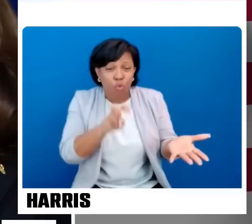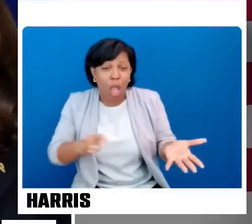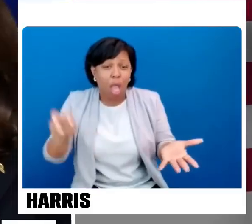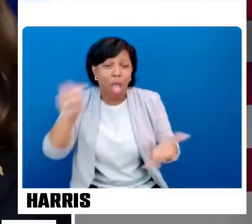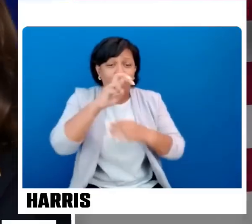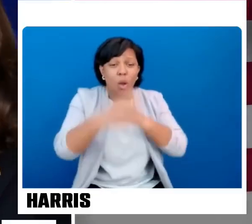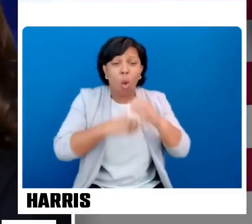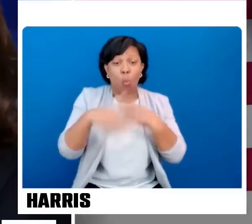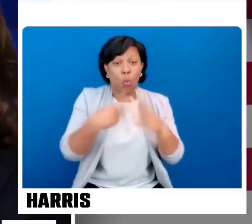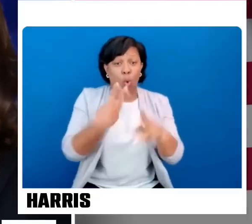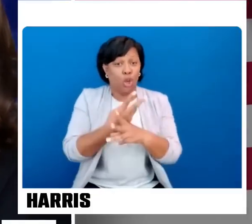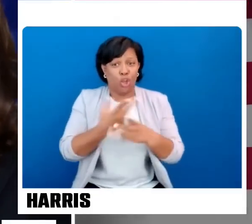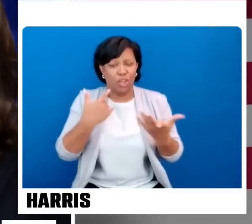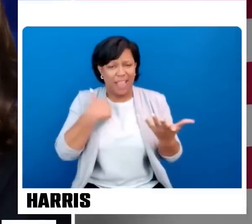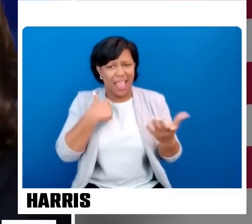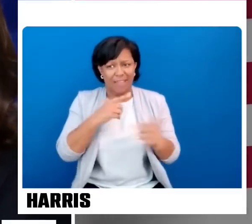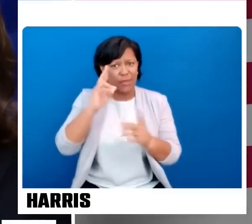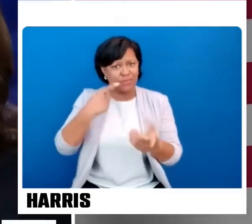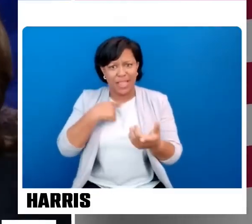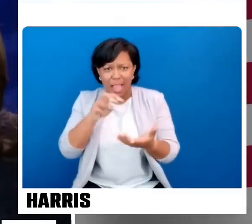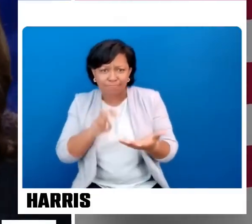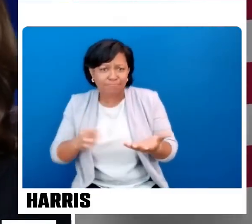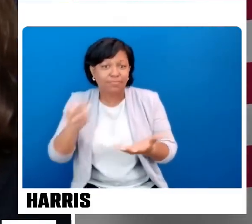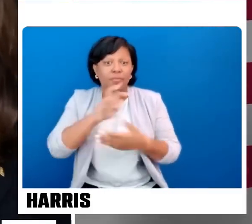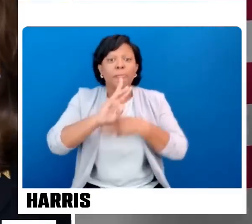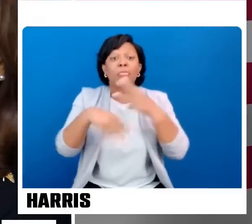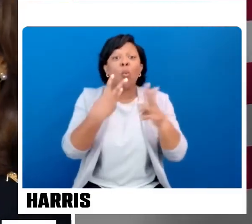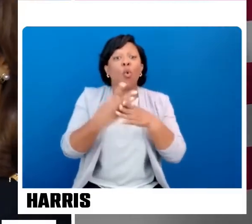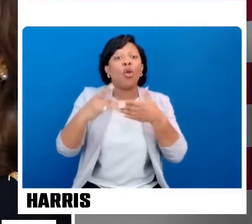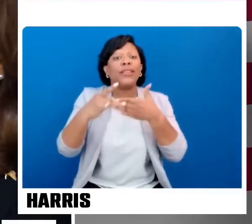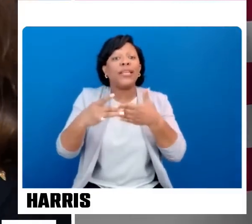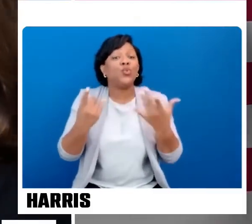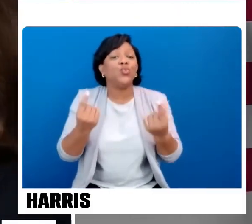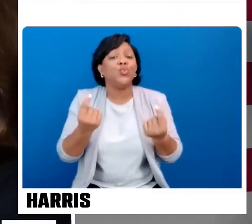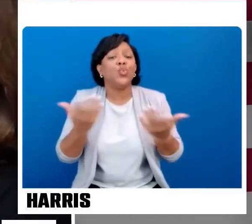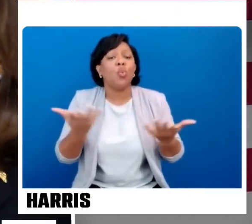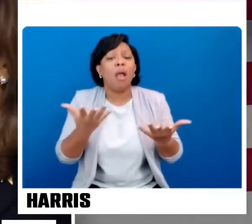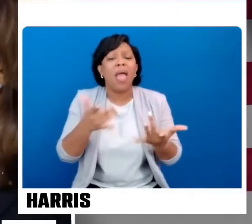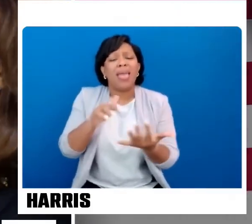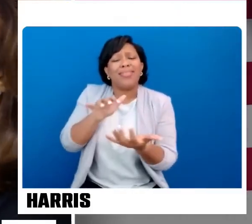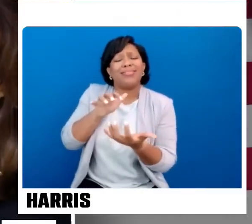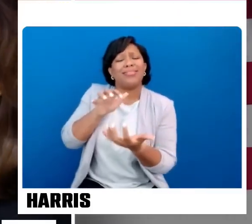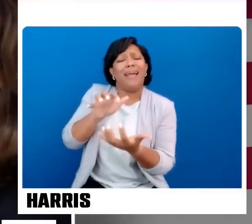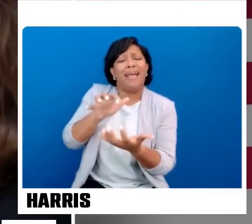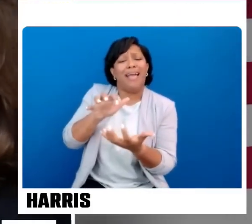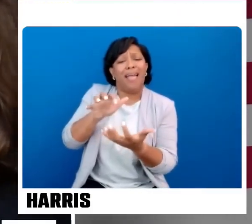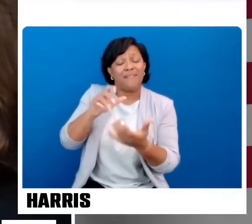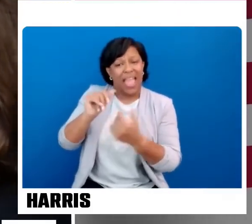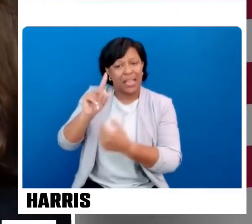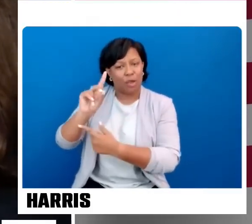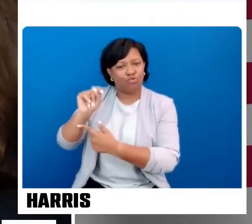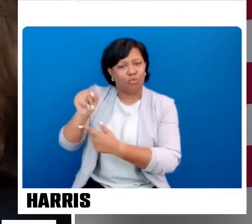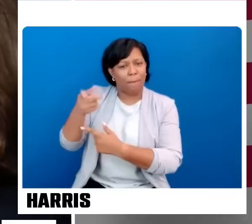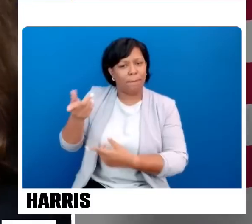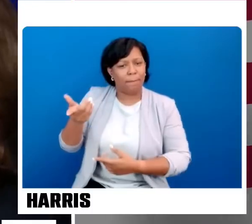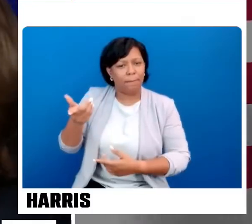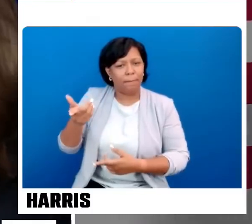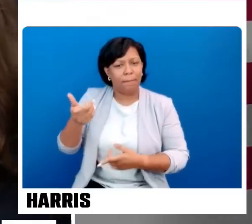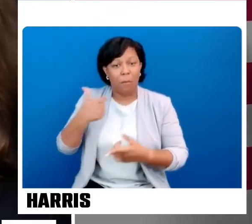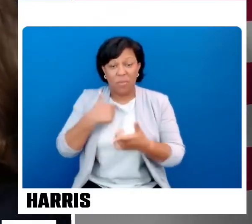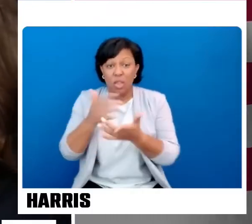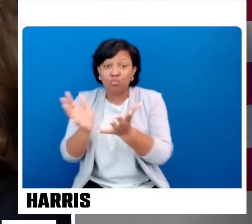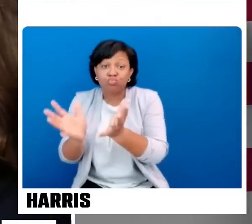world leaders are laughing at Donald Trump. I have talked with military leaders, some of whom worked with you, and they say you're